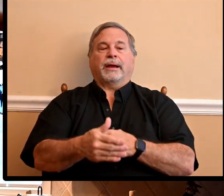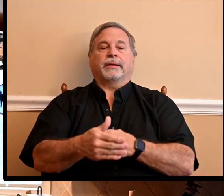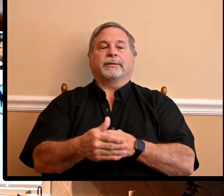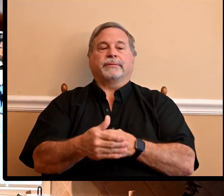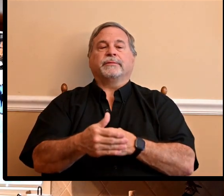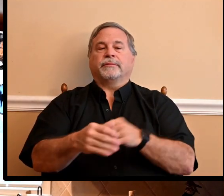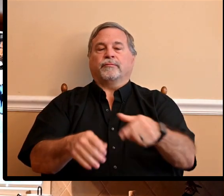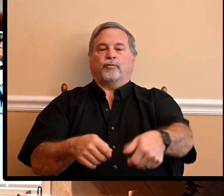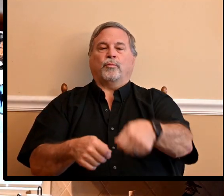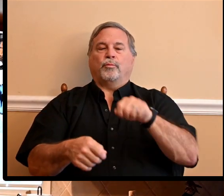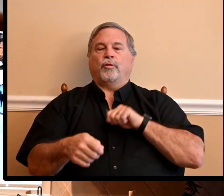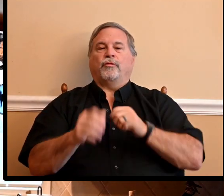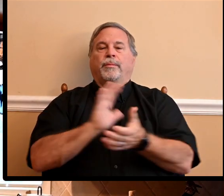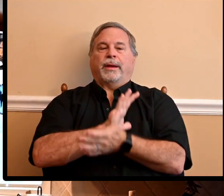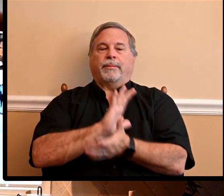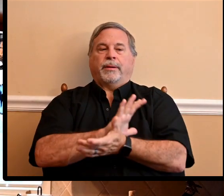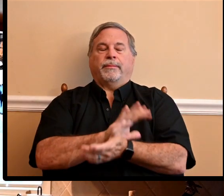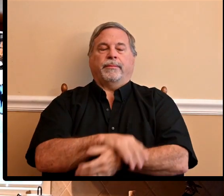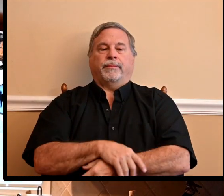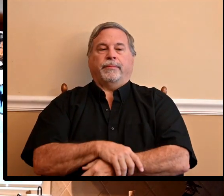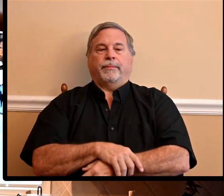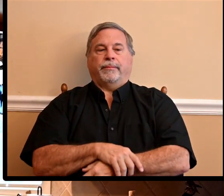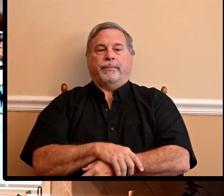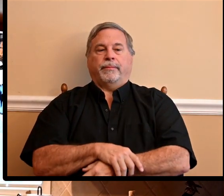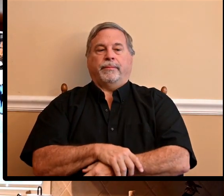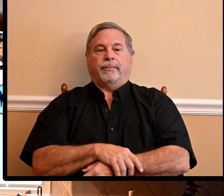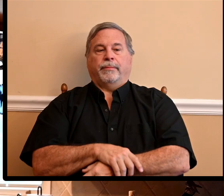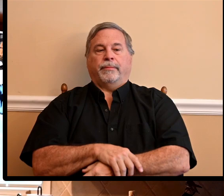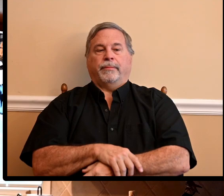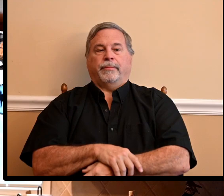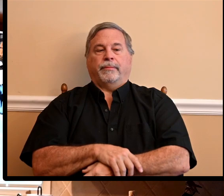Next thing we're going to do is take off the parchment paper that we put down.